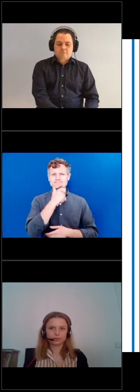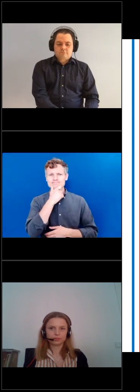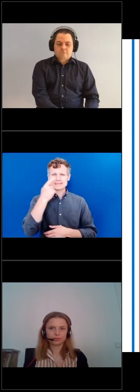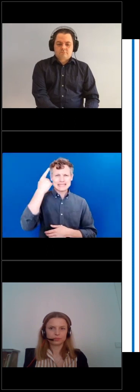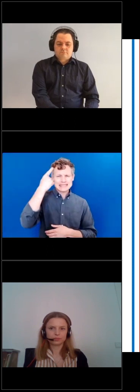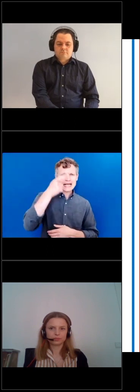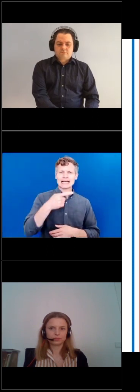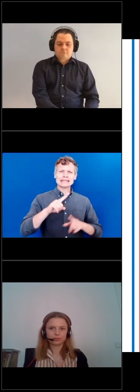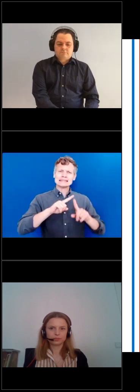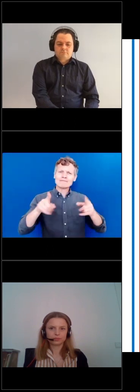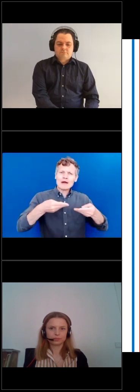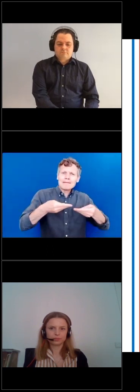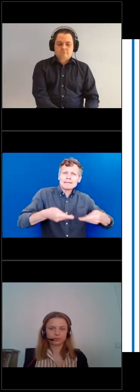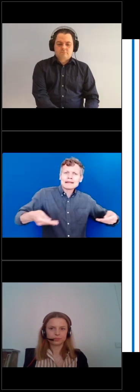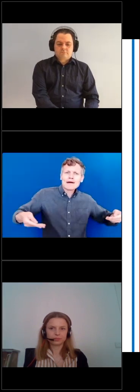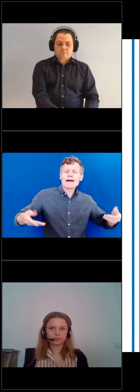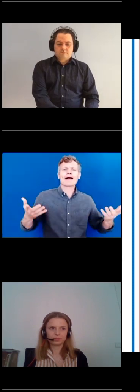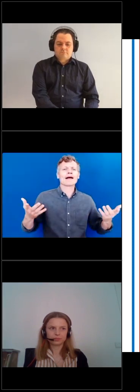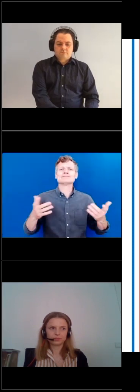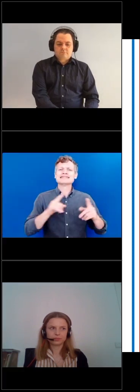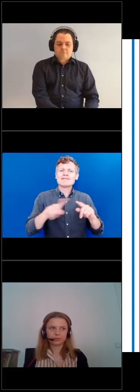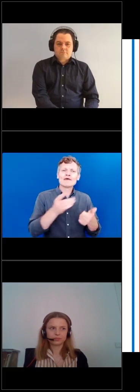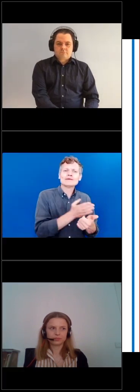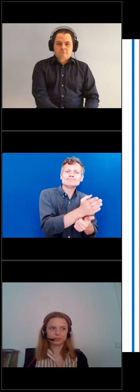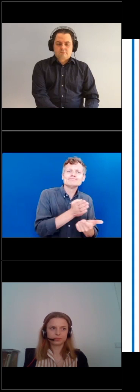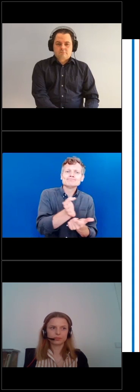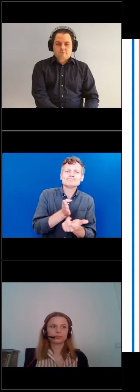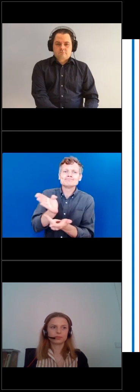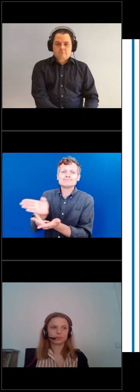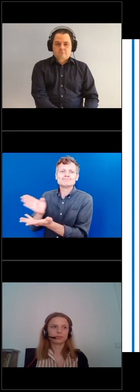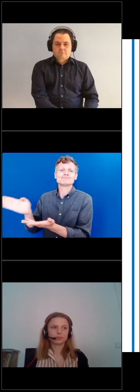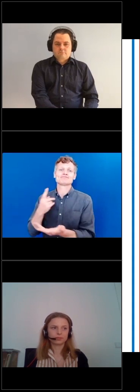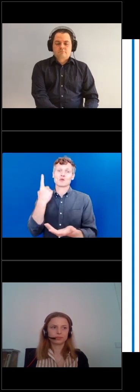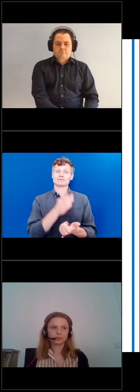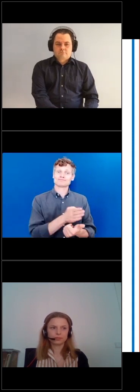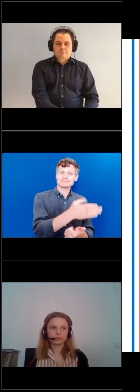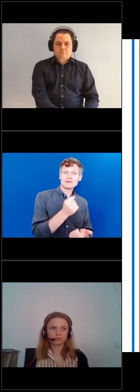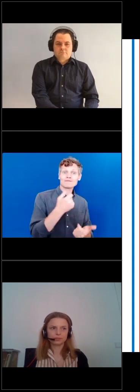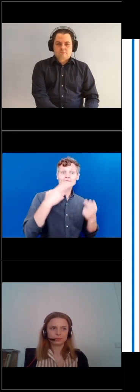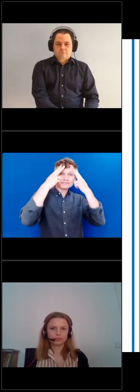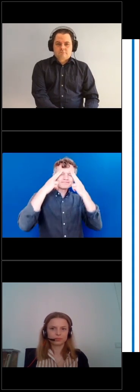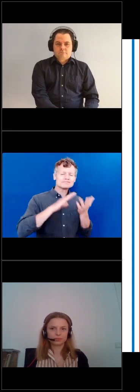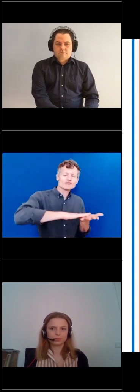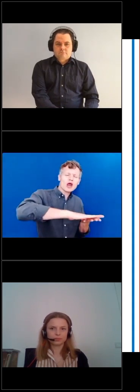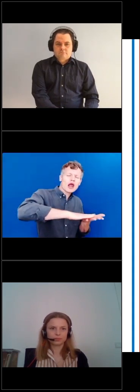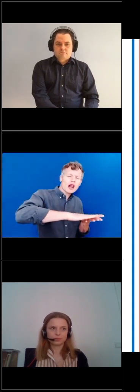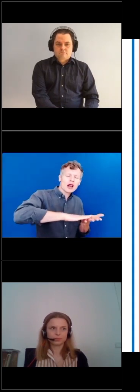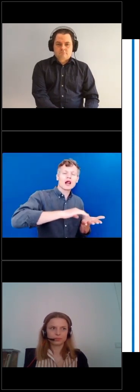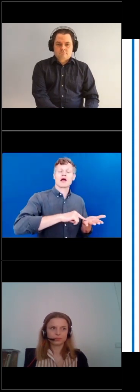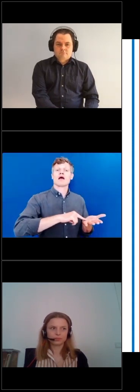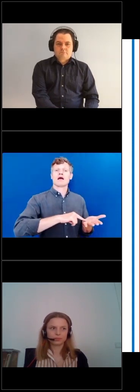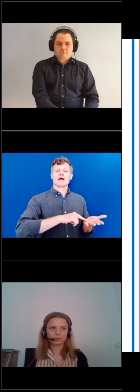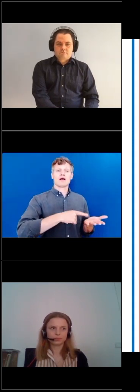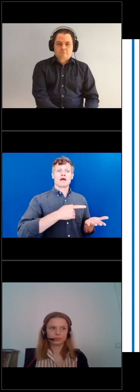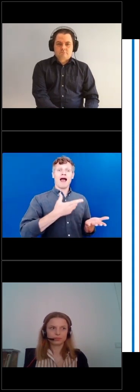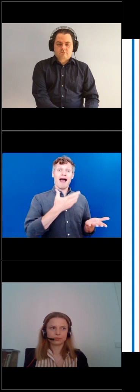say Braille information, let's say information in Braille. Our concern